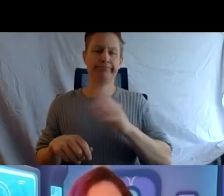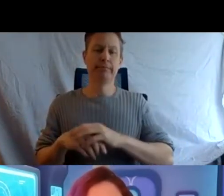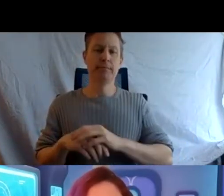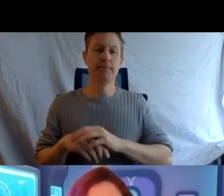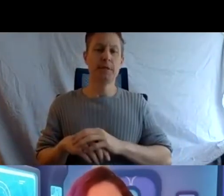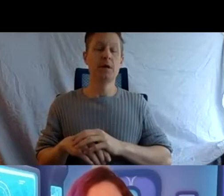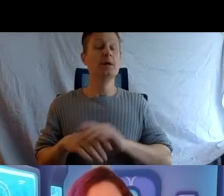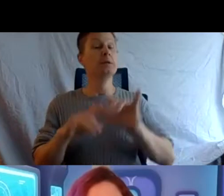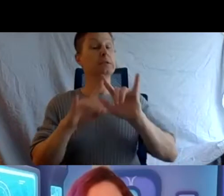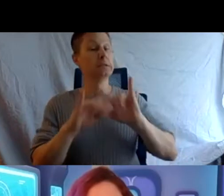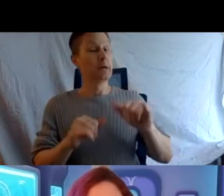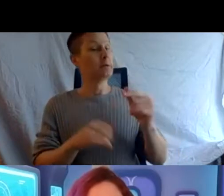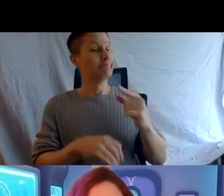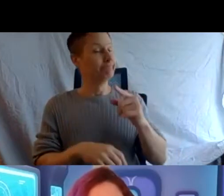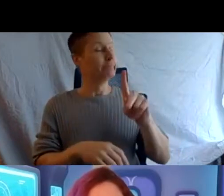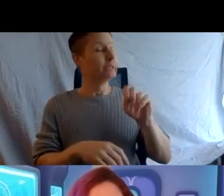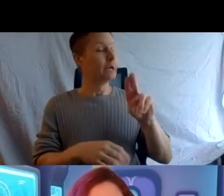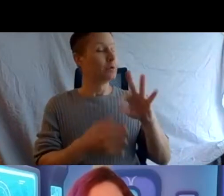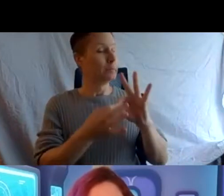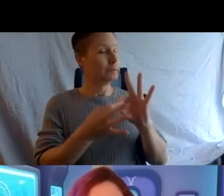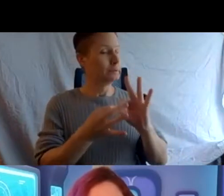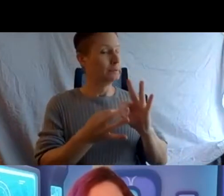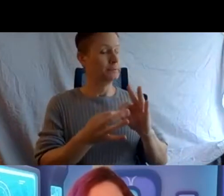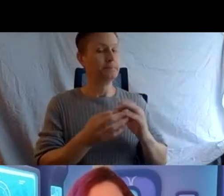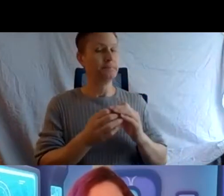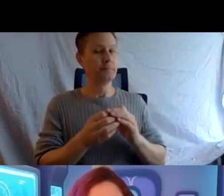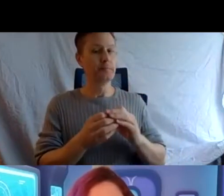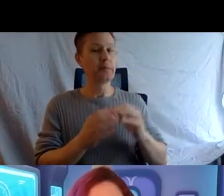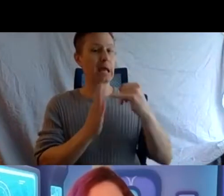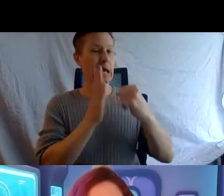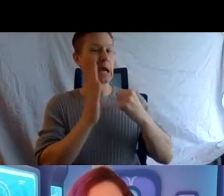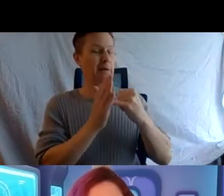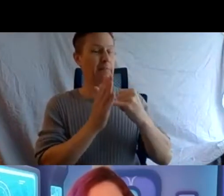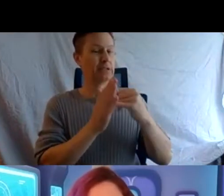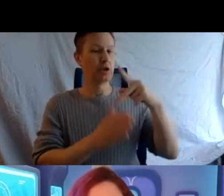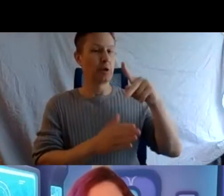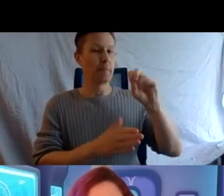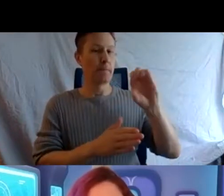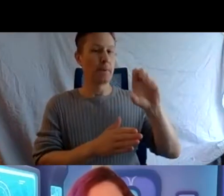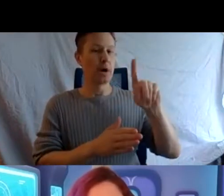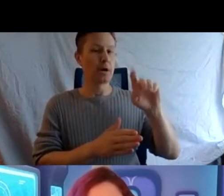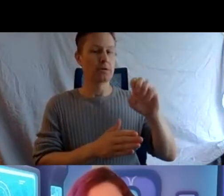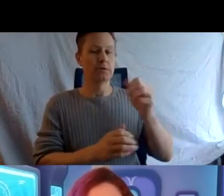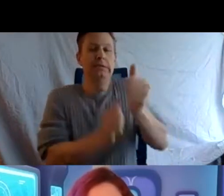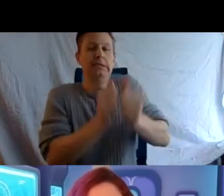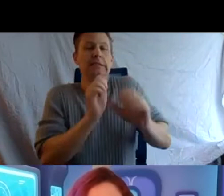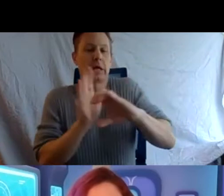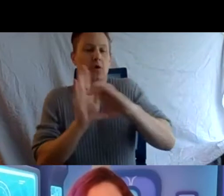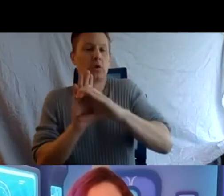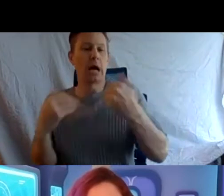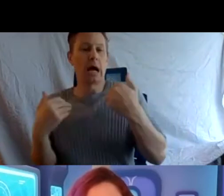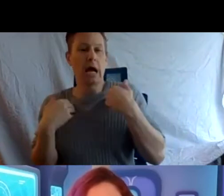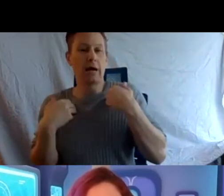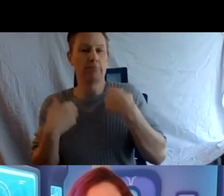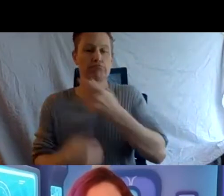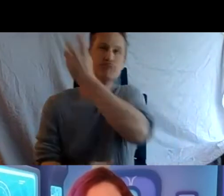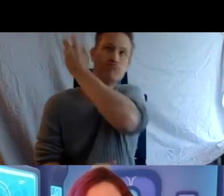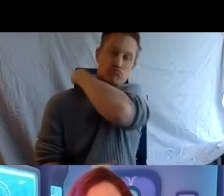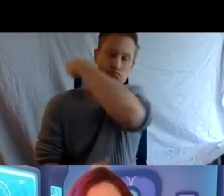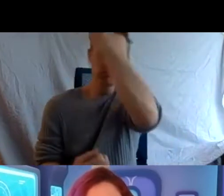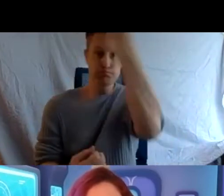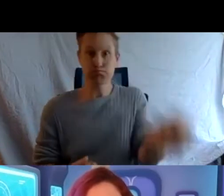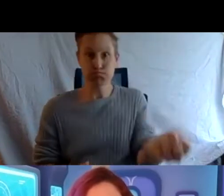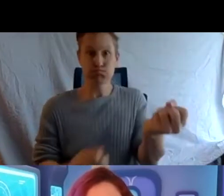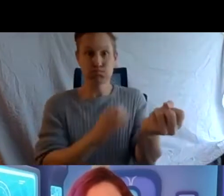same time, as Karen said, you know, it's the animation pocket is something every character has, that reach behind the back and come up with something that